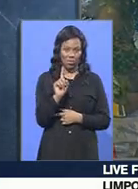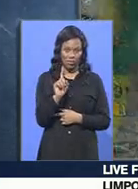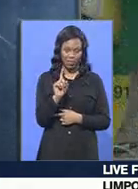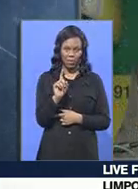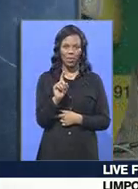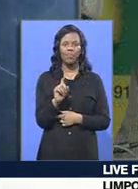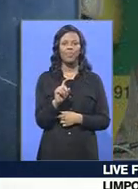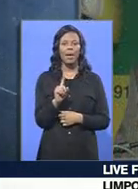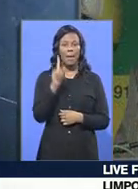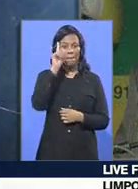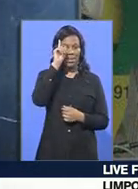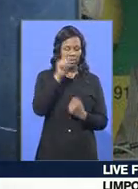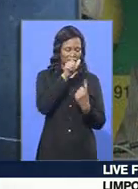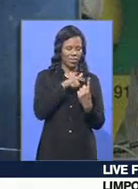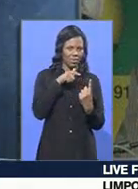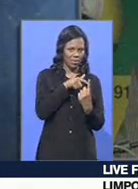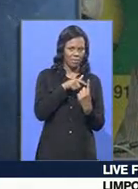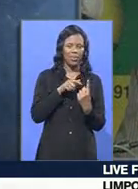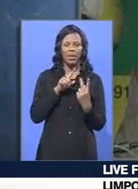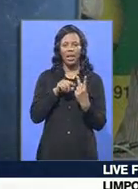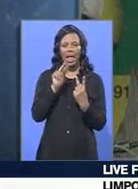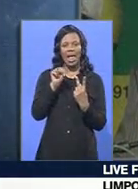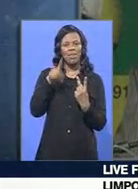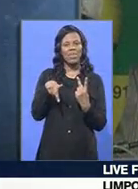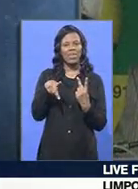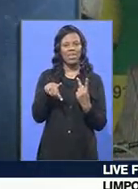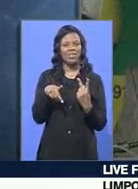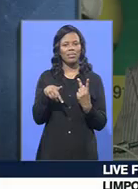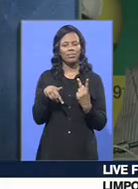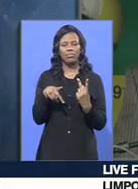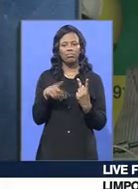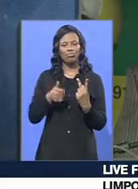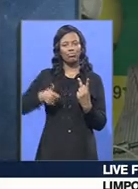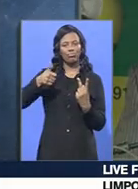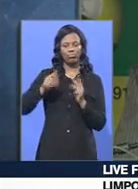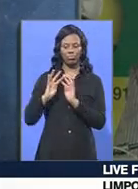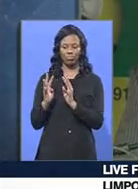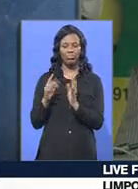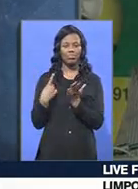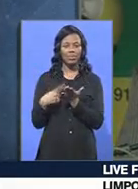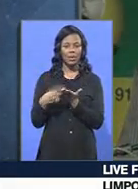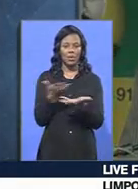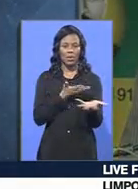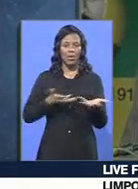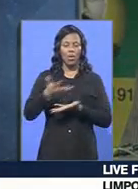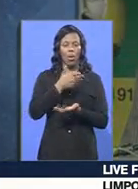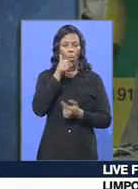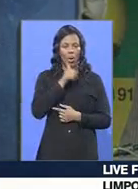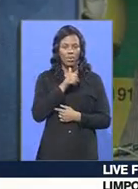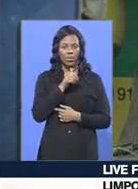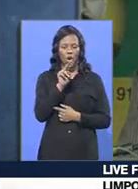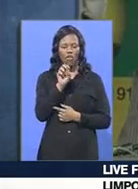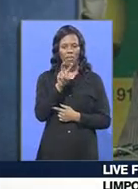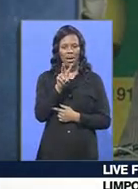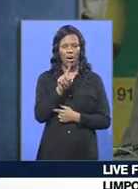between President Mandela and the National Party government took place in November 1985.